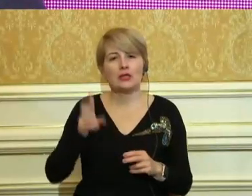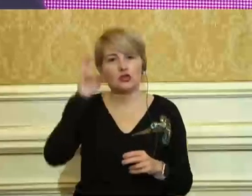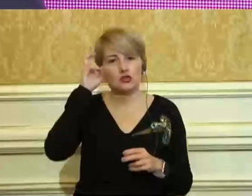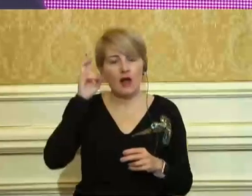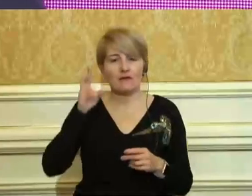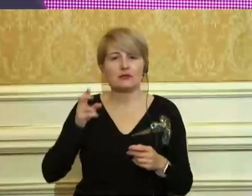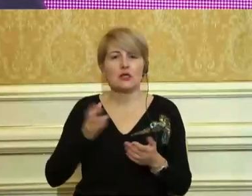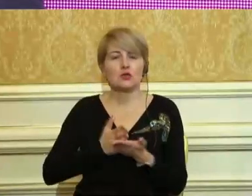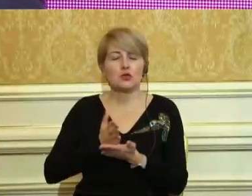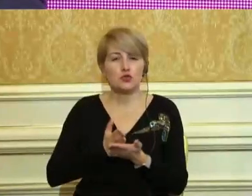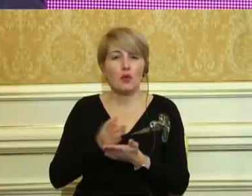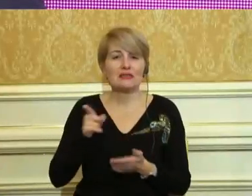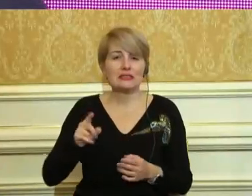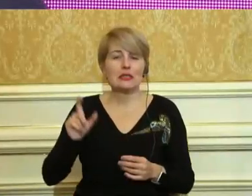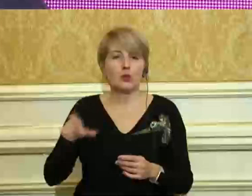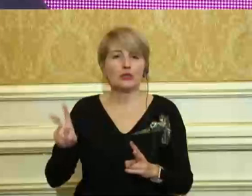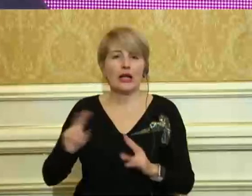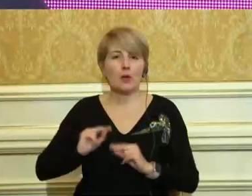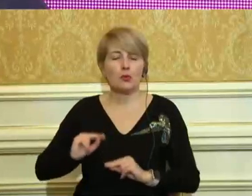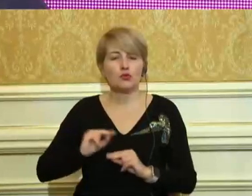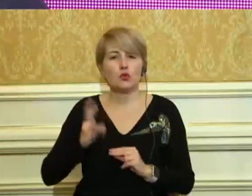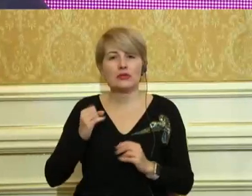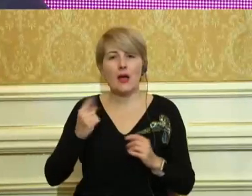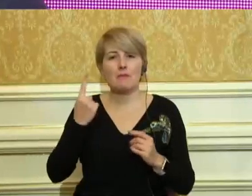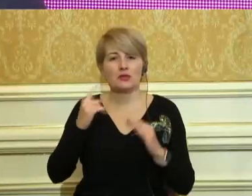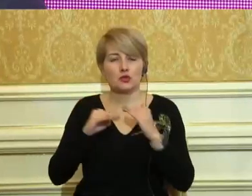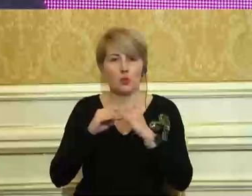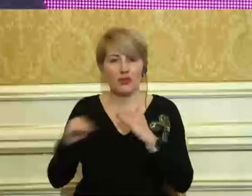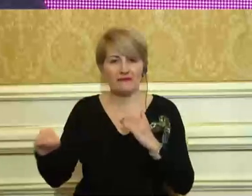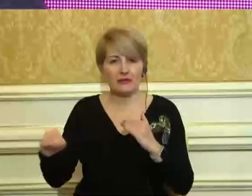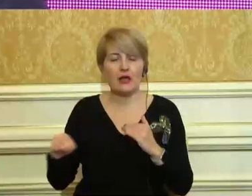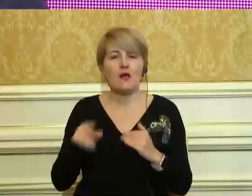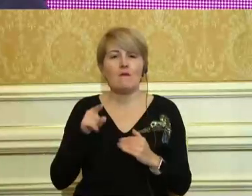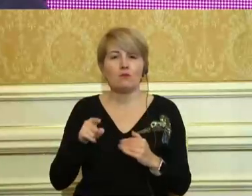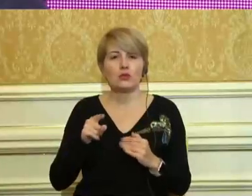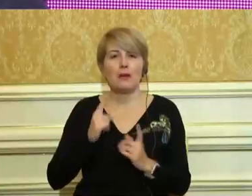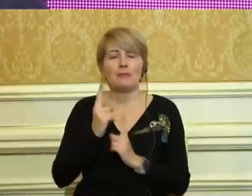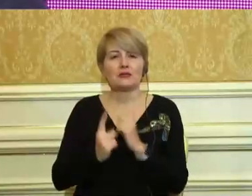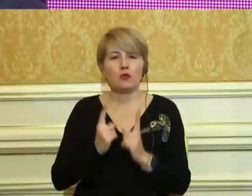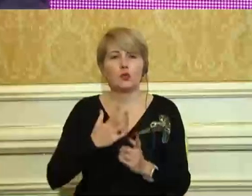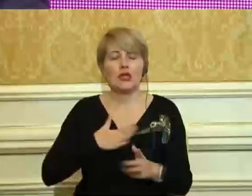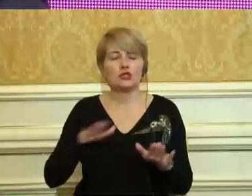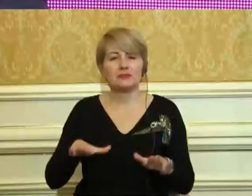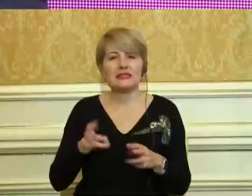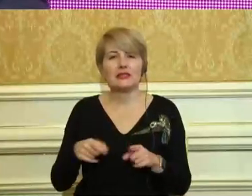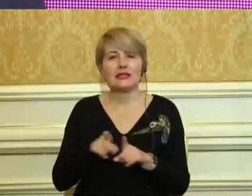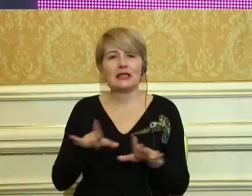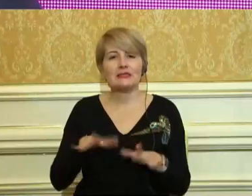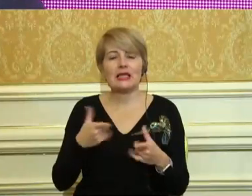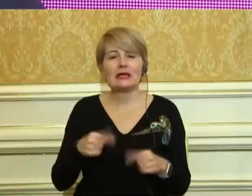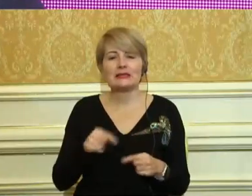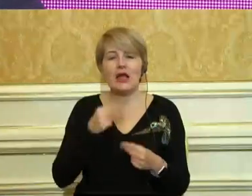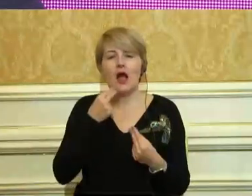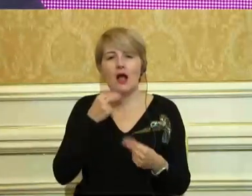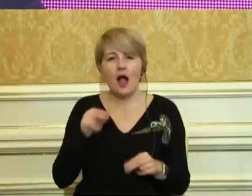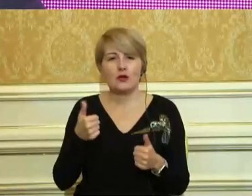that ensure that our cities are great places to live, work, and play in. And they do a lot of hard work, particularly during